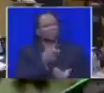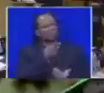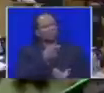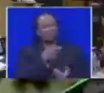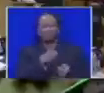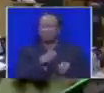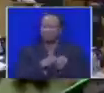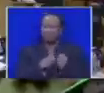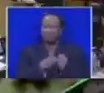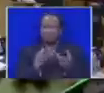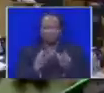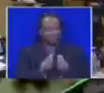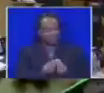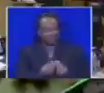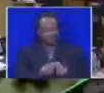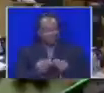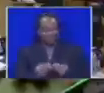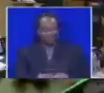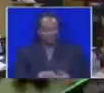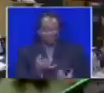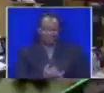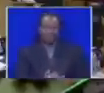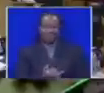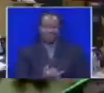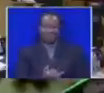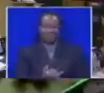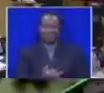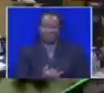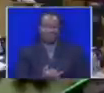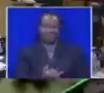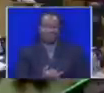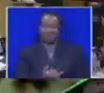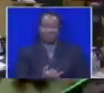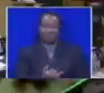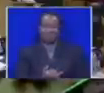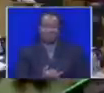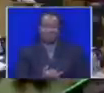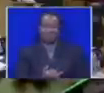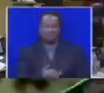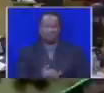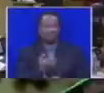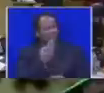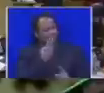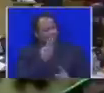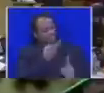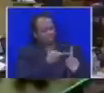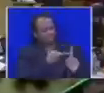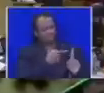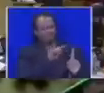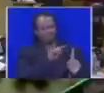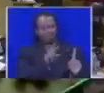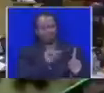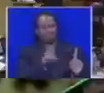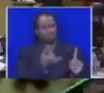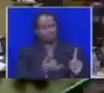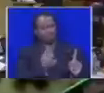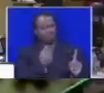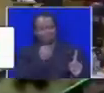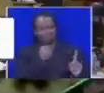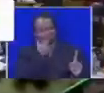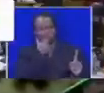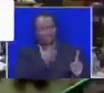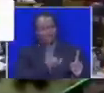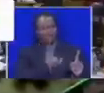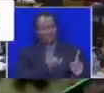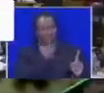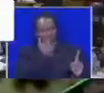Point of order, speaker. Honorable, can you see? The person who must leave this house is Zuma. You can kill us the way Honorable